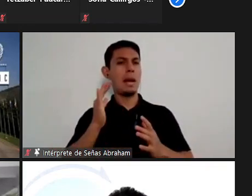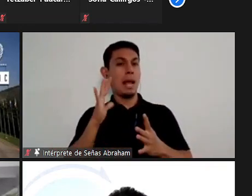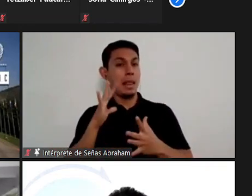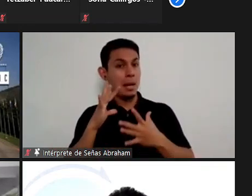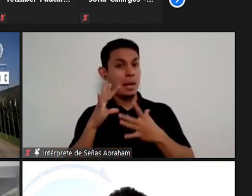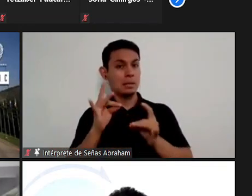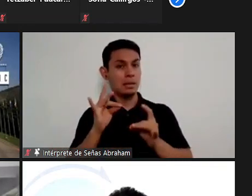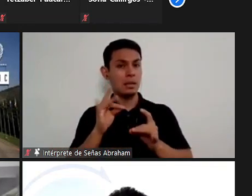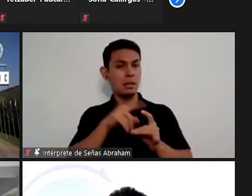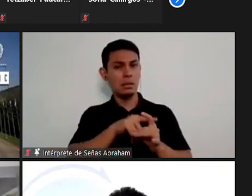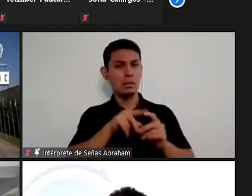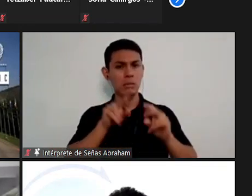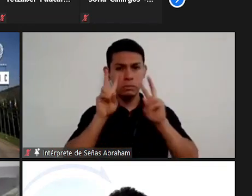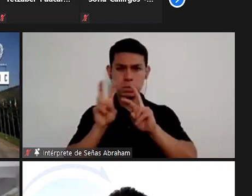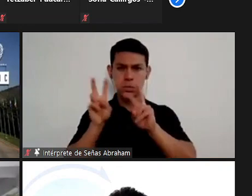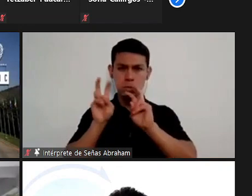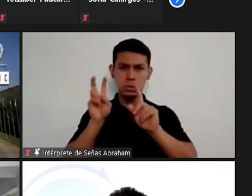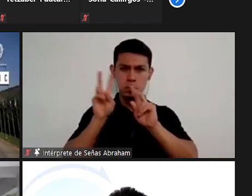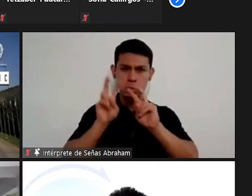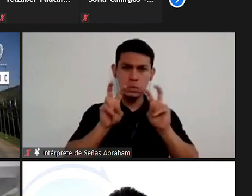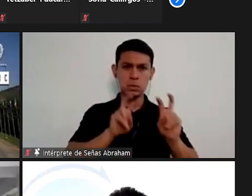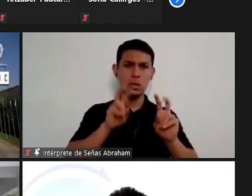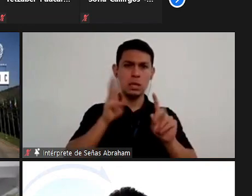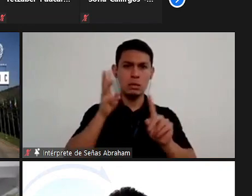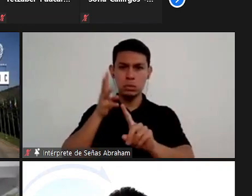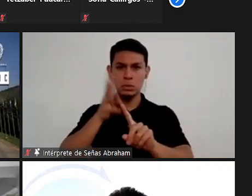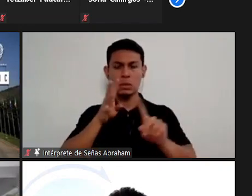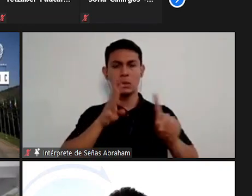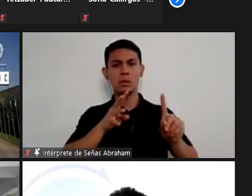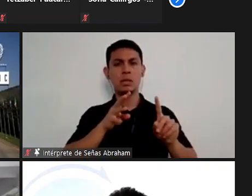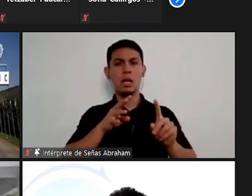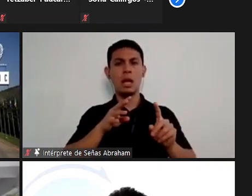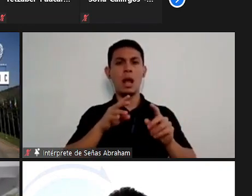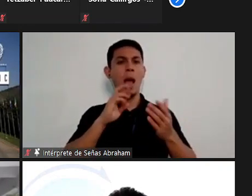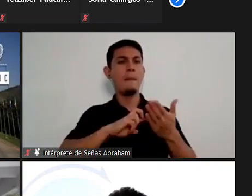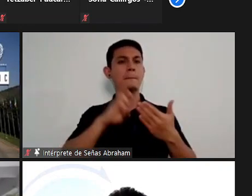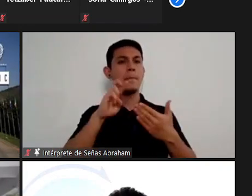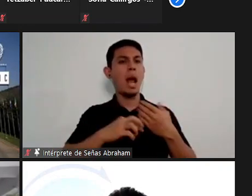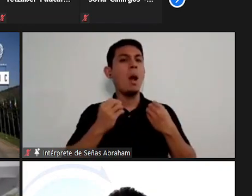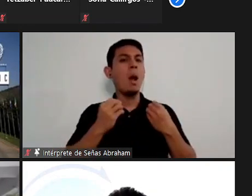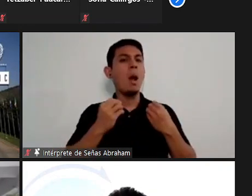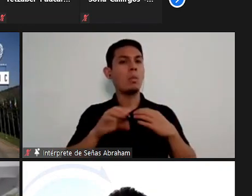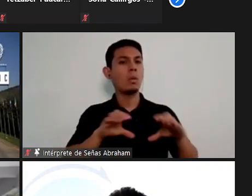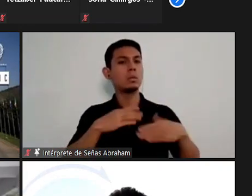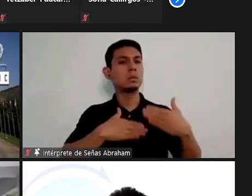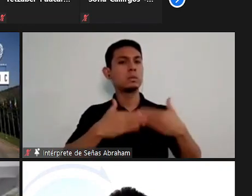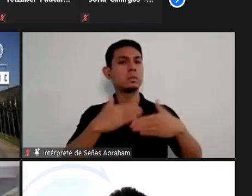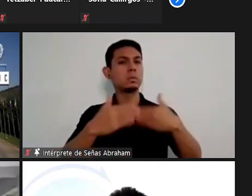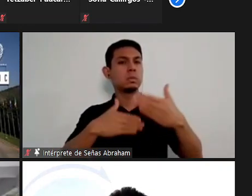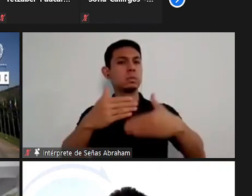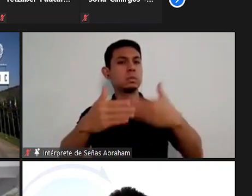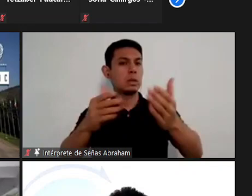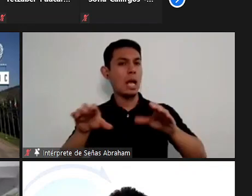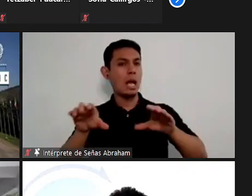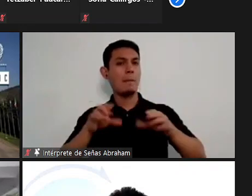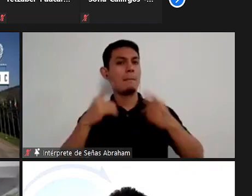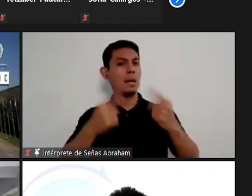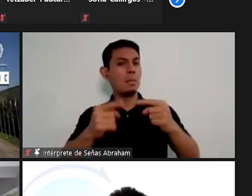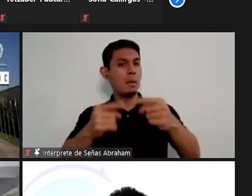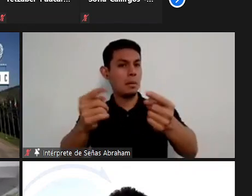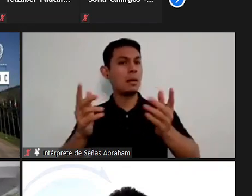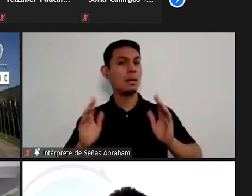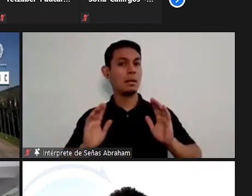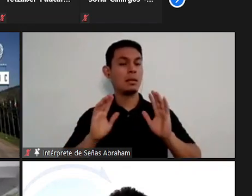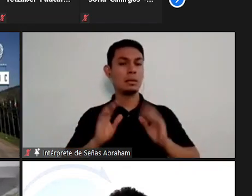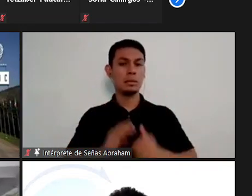seems interesting to assess how this plan would have a concrete